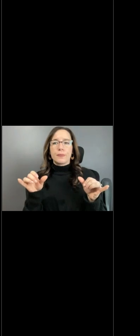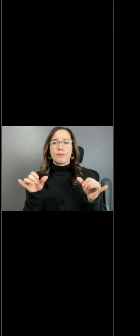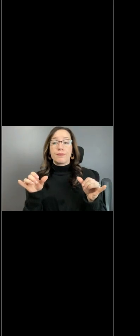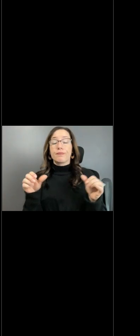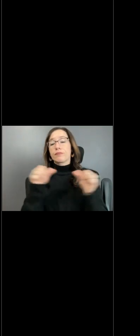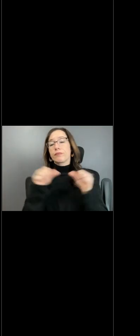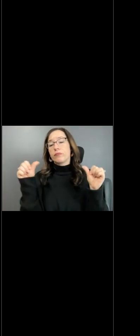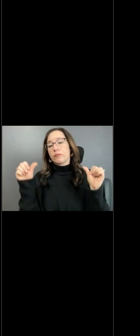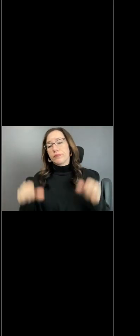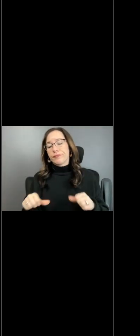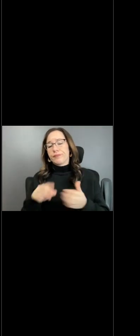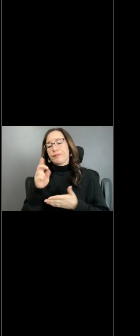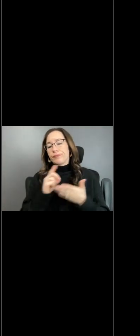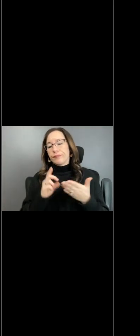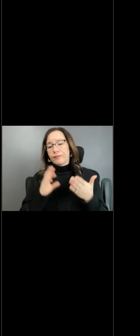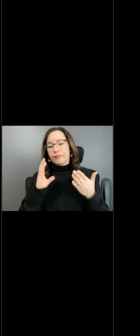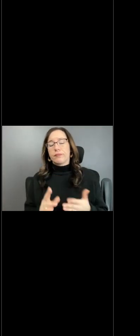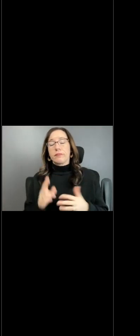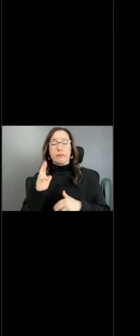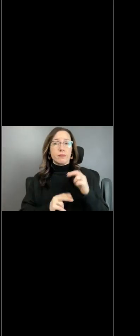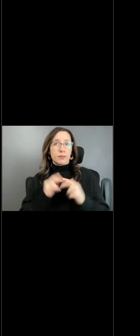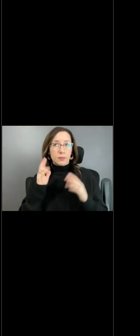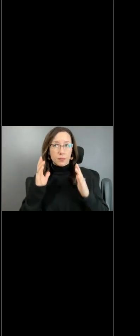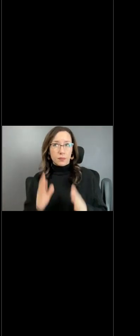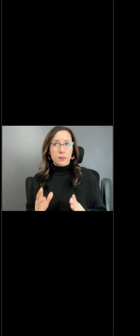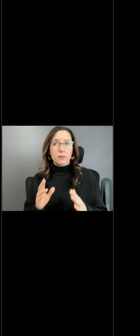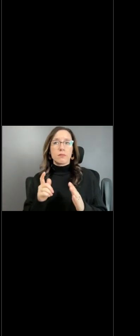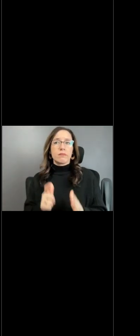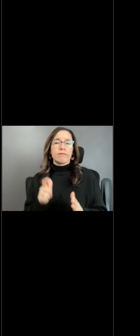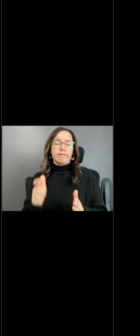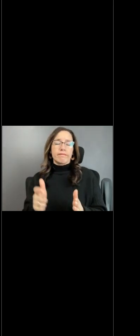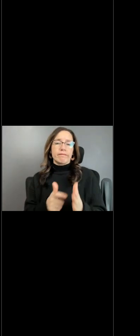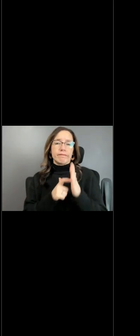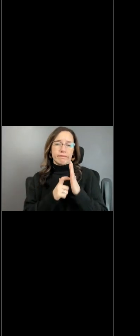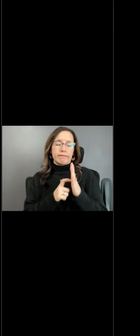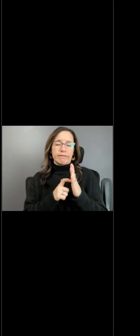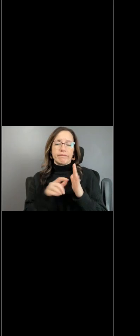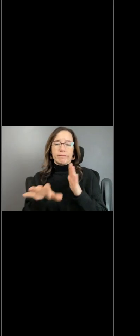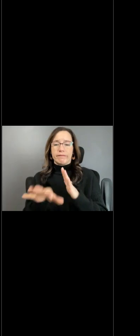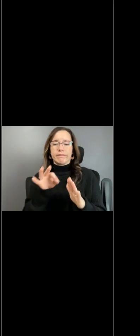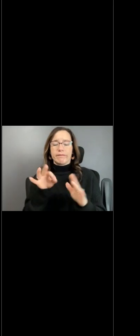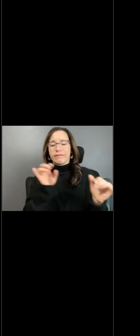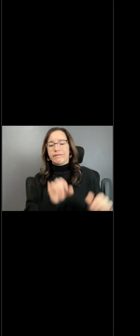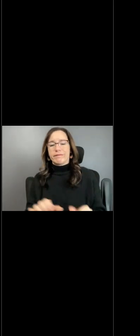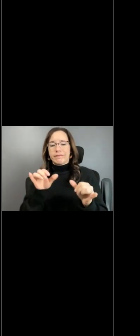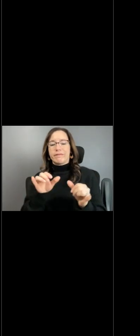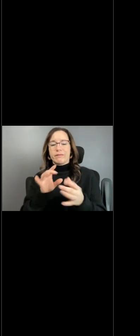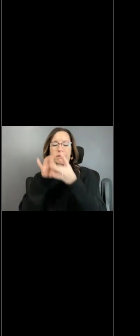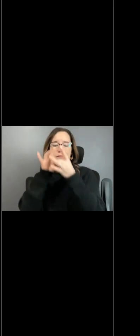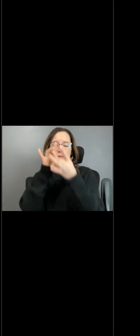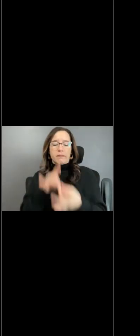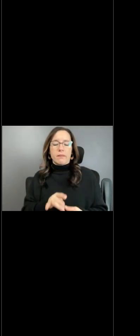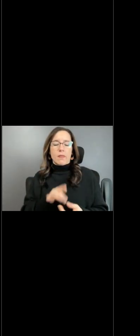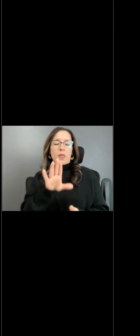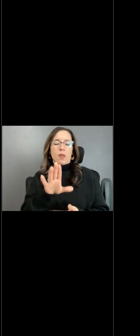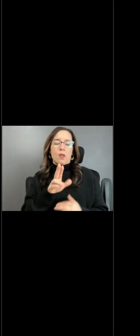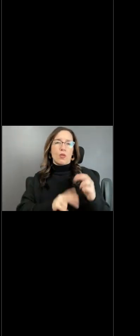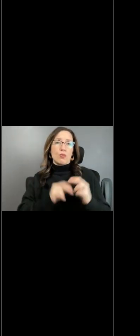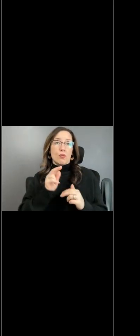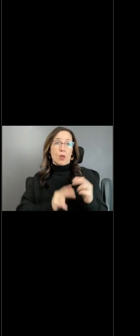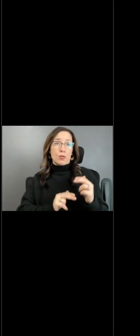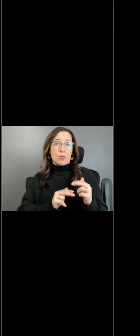Architects, designers, and builders must select a standard that anchors their construction to